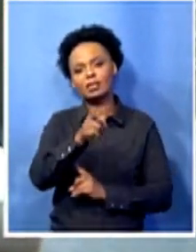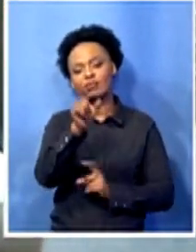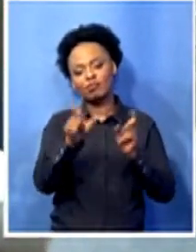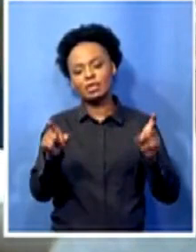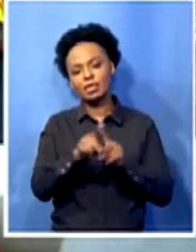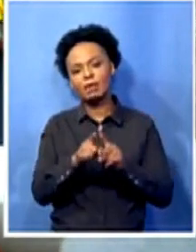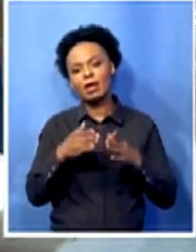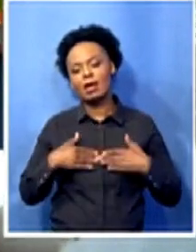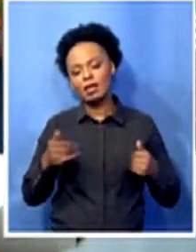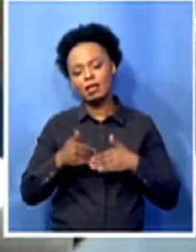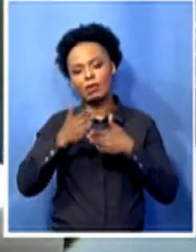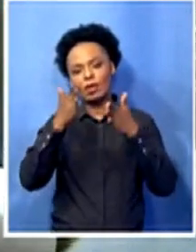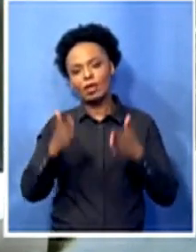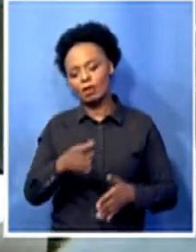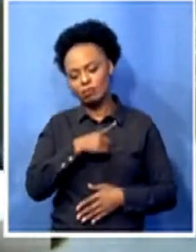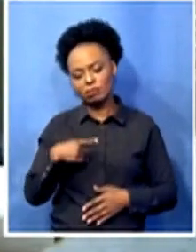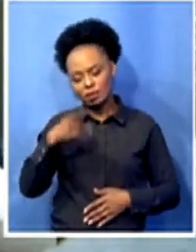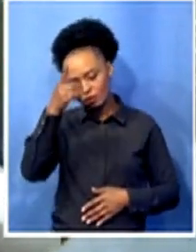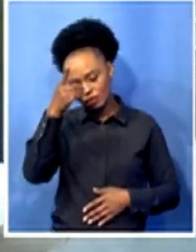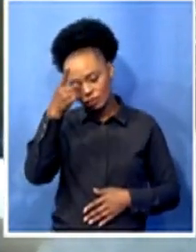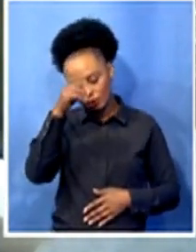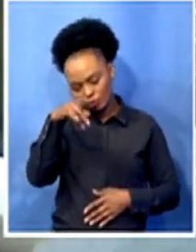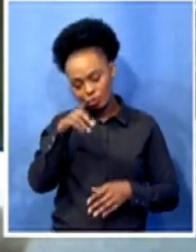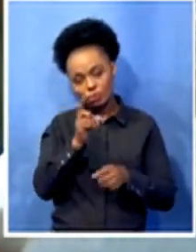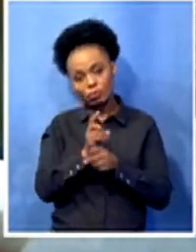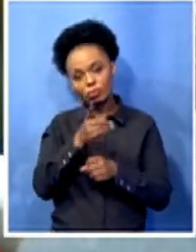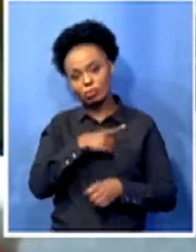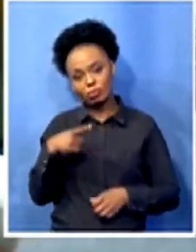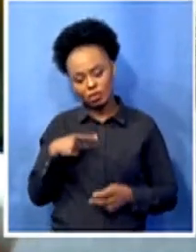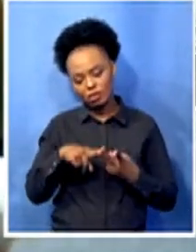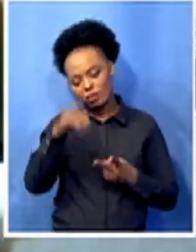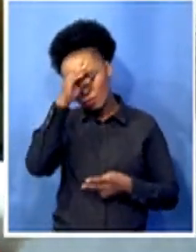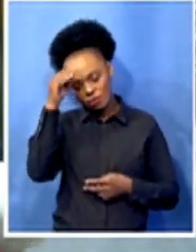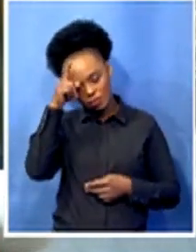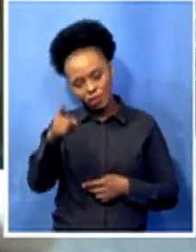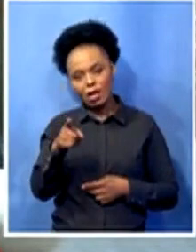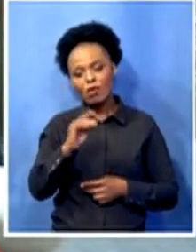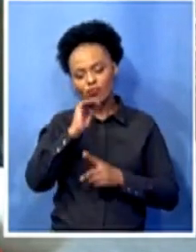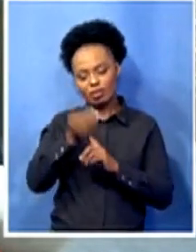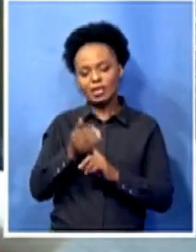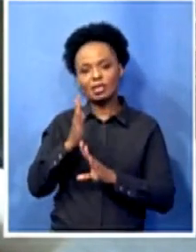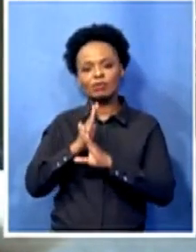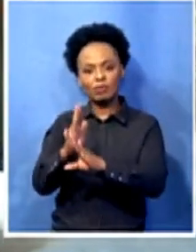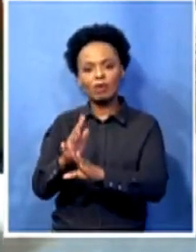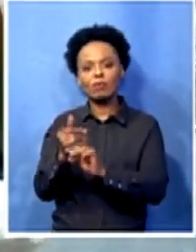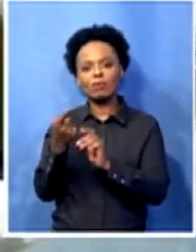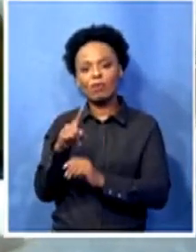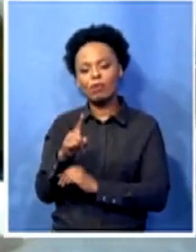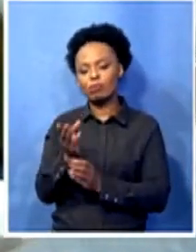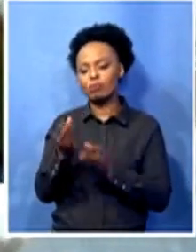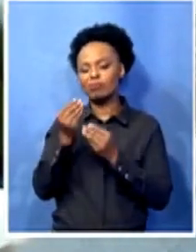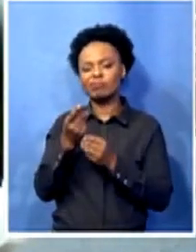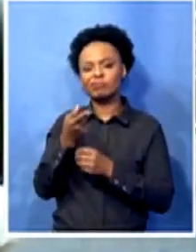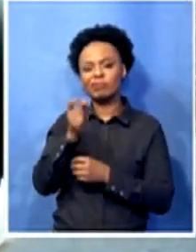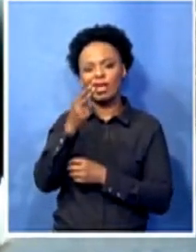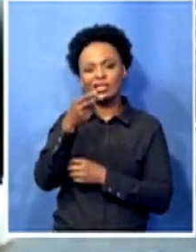clinic. For years, we have been calling for checklists of good practice to be adopted. We know it is possible. We have